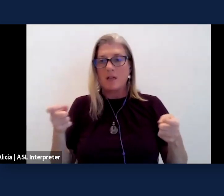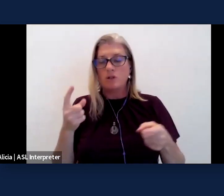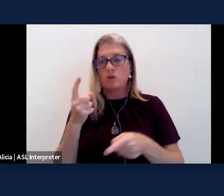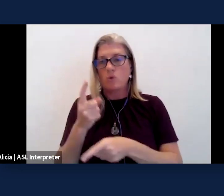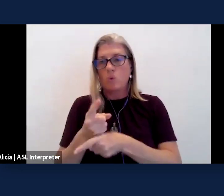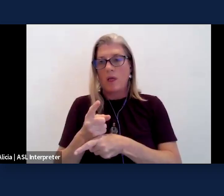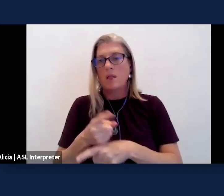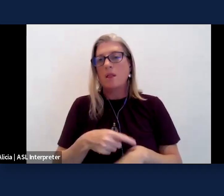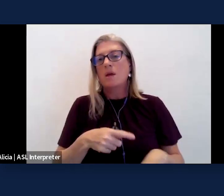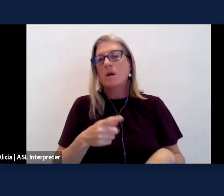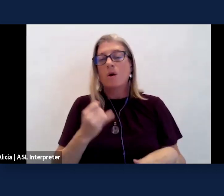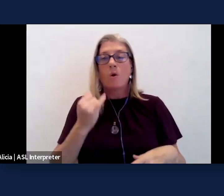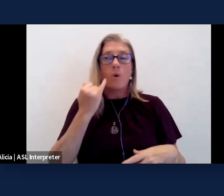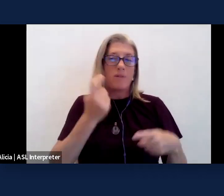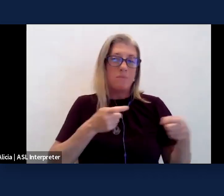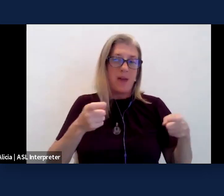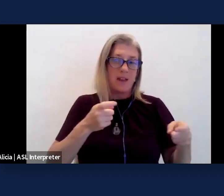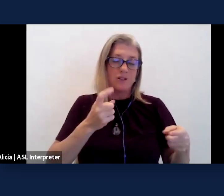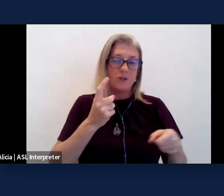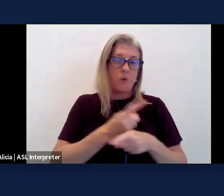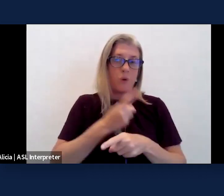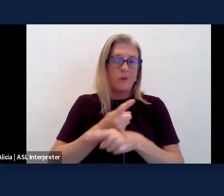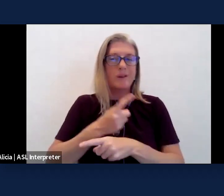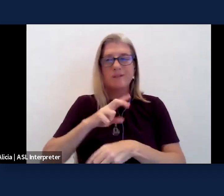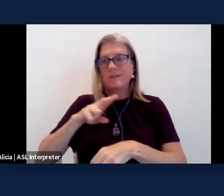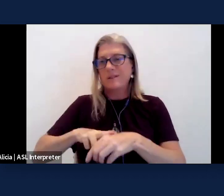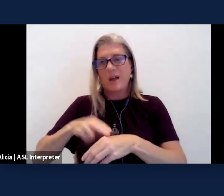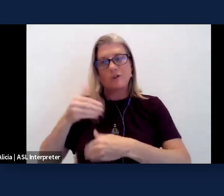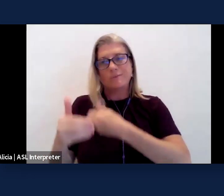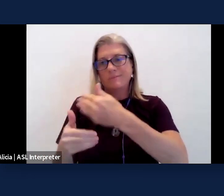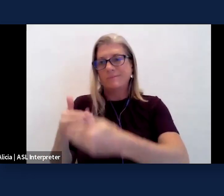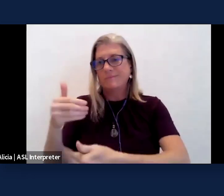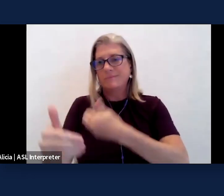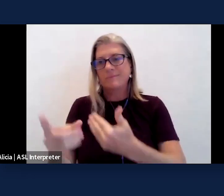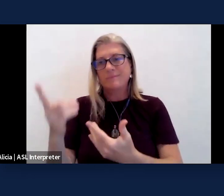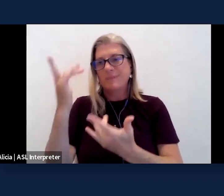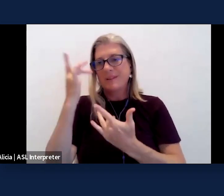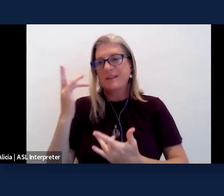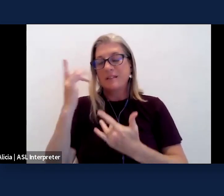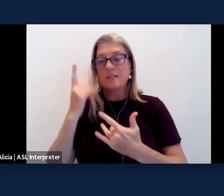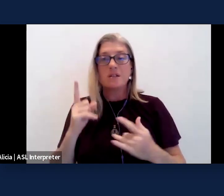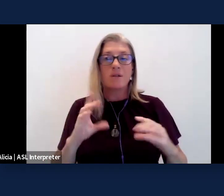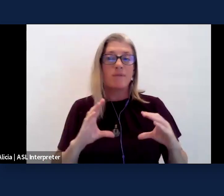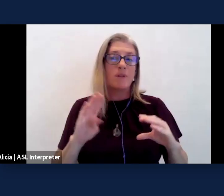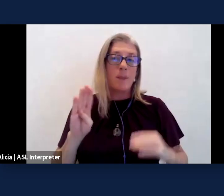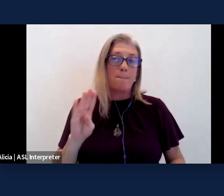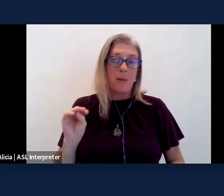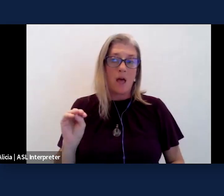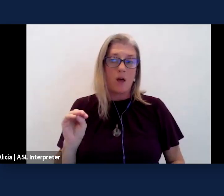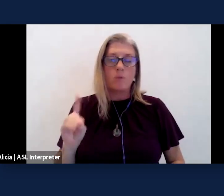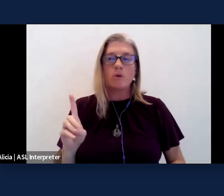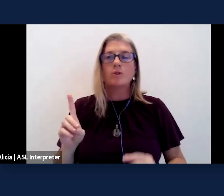if managed appropriately, but just kind of the natural course of the disease. In terms of bowel, Mhm. chronic constipation is